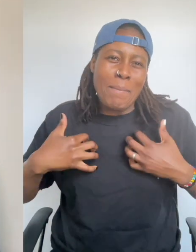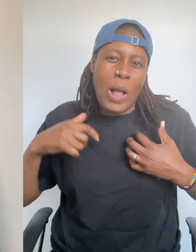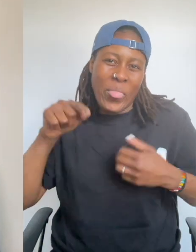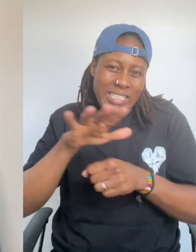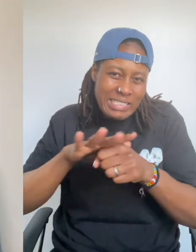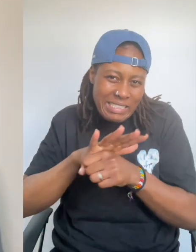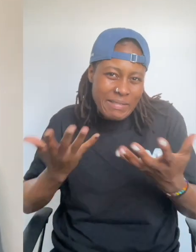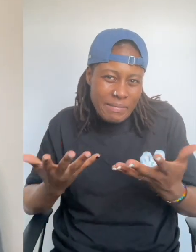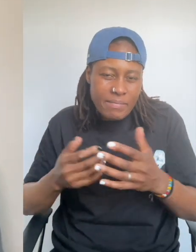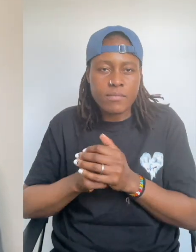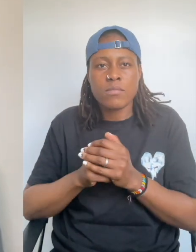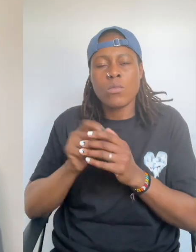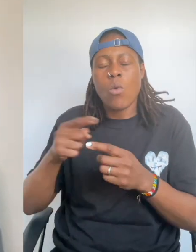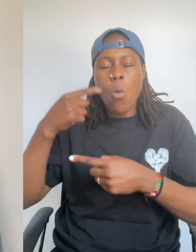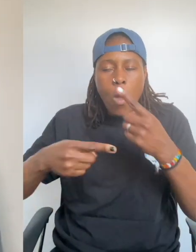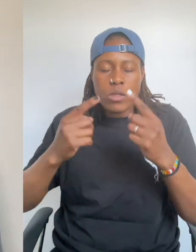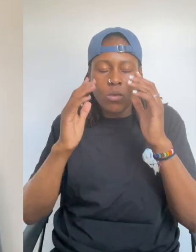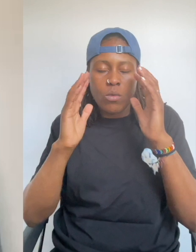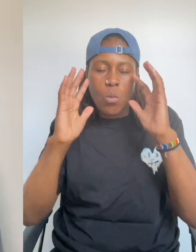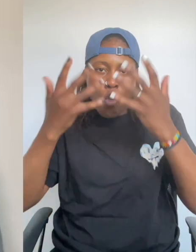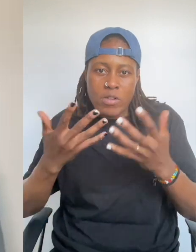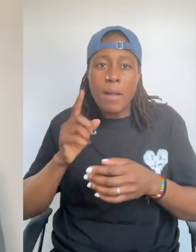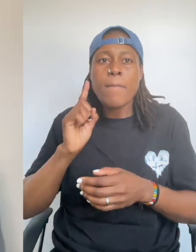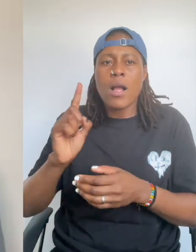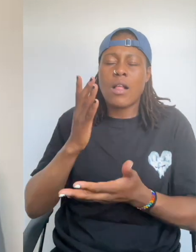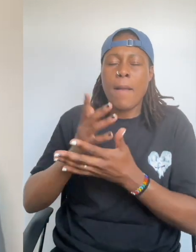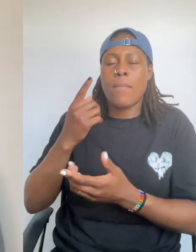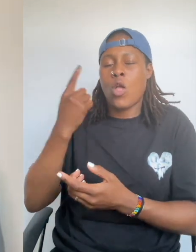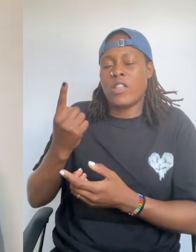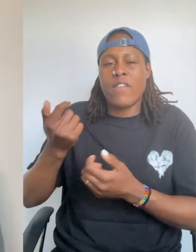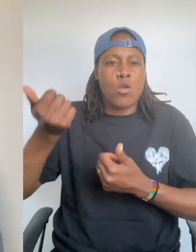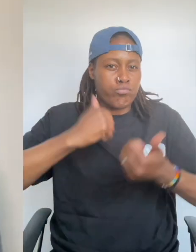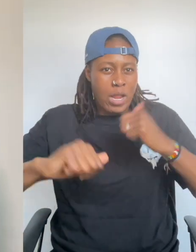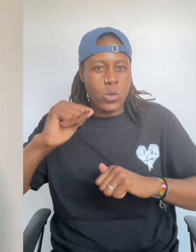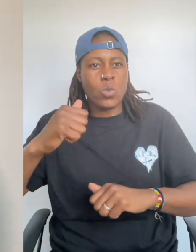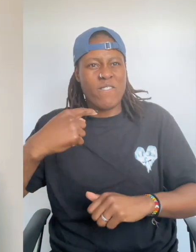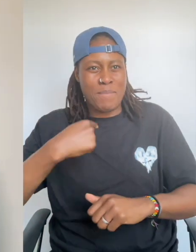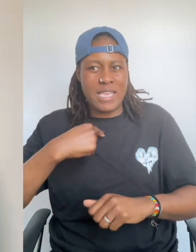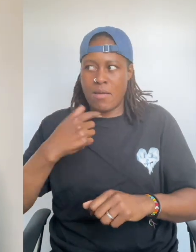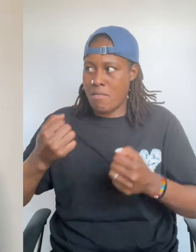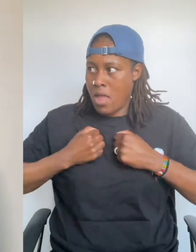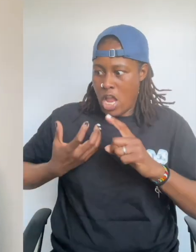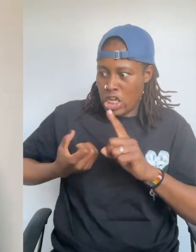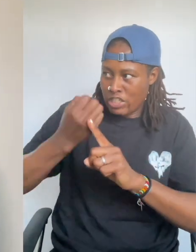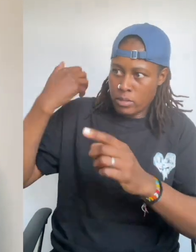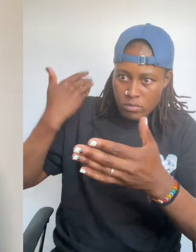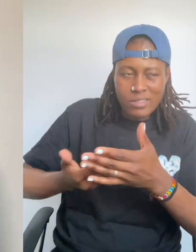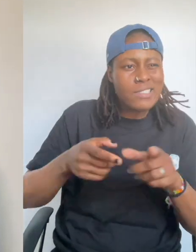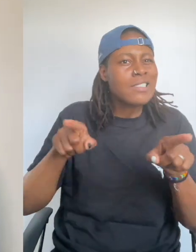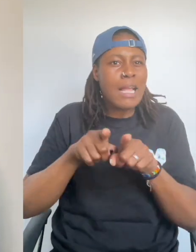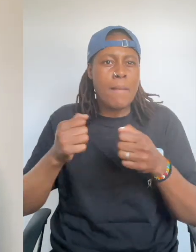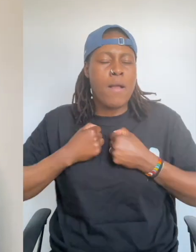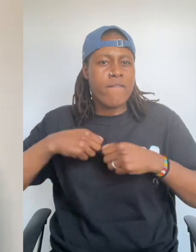And so, she's always worried in that respect, but she is very proud of everything that I've achieved so far. Same for my